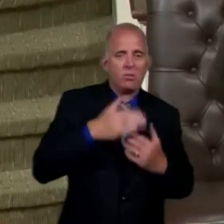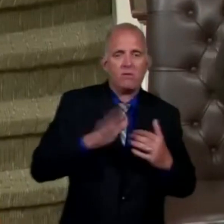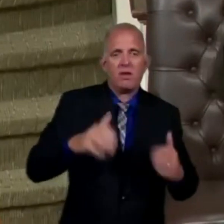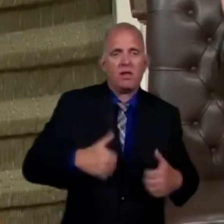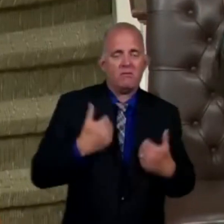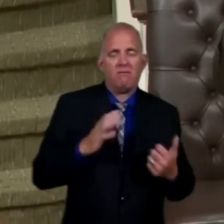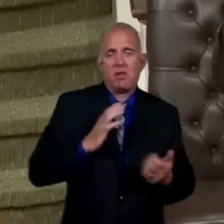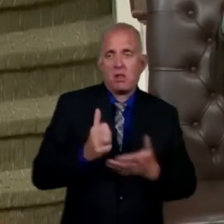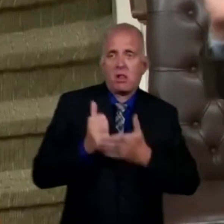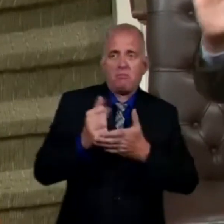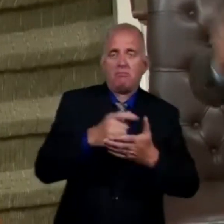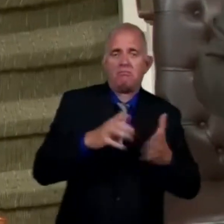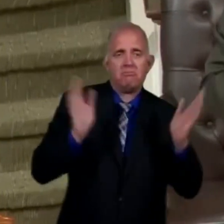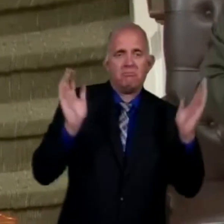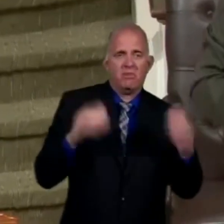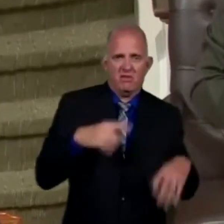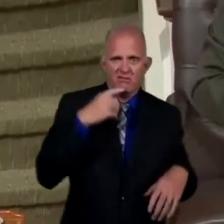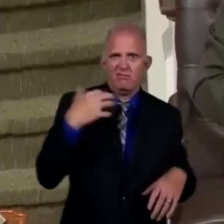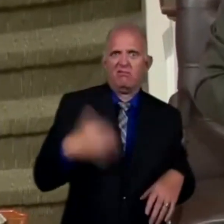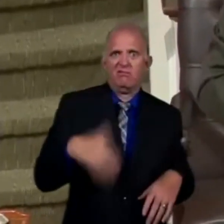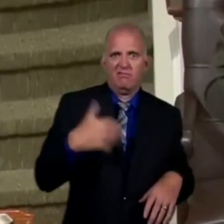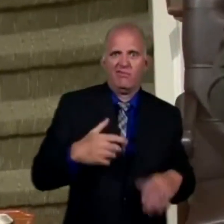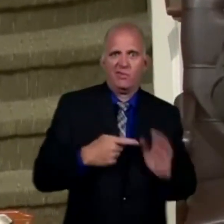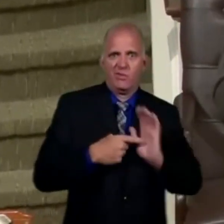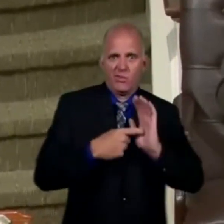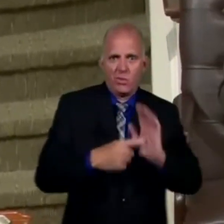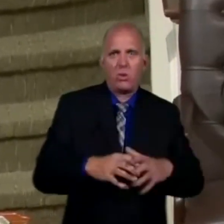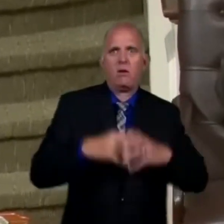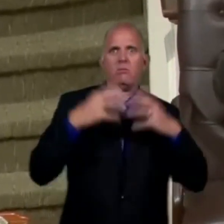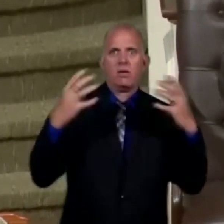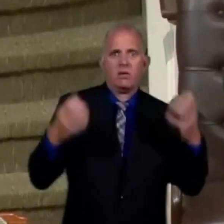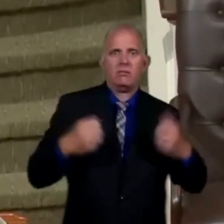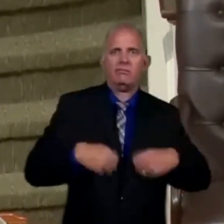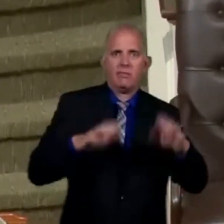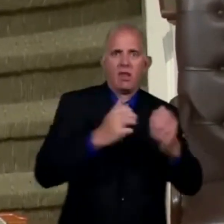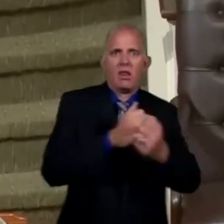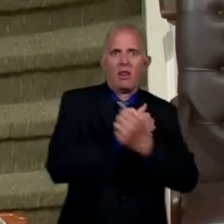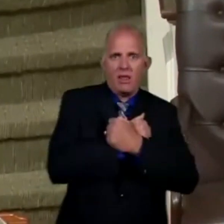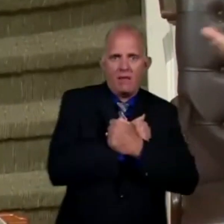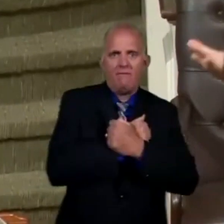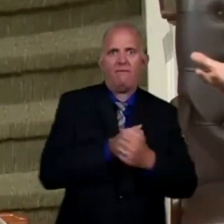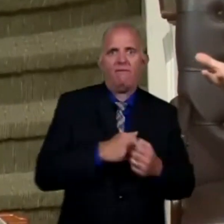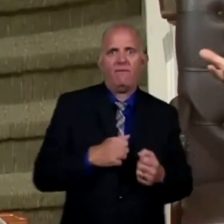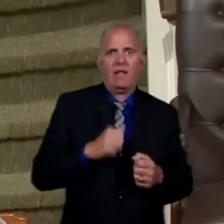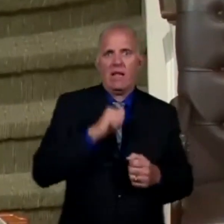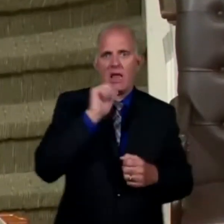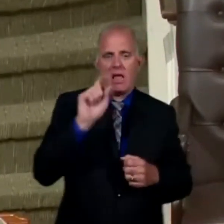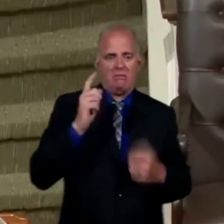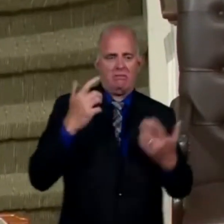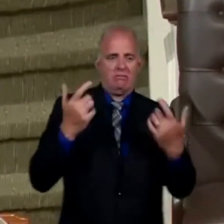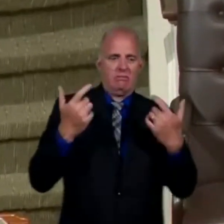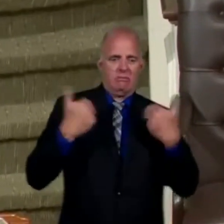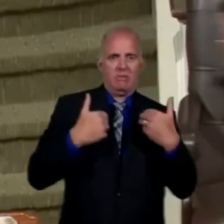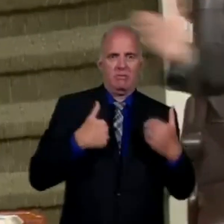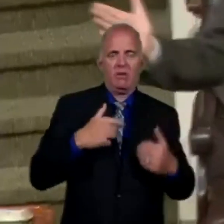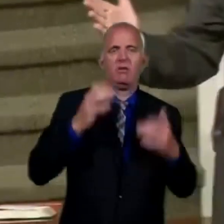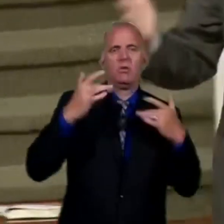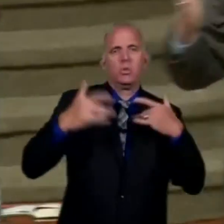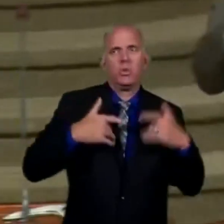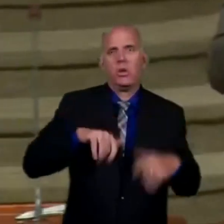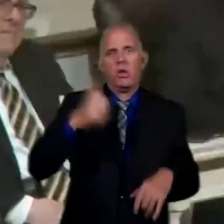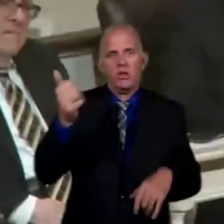shows? Great love. He didn't care about him. He cared about someone else. And he'll teach us that